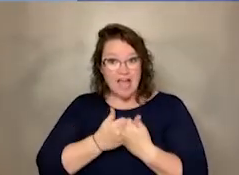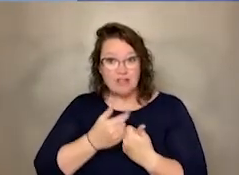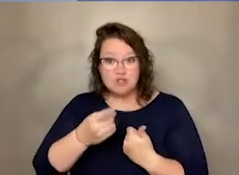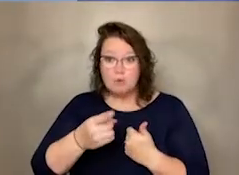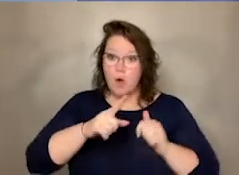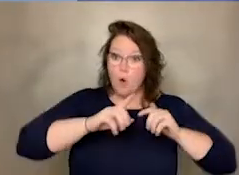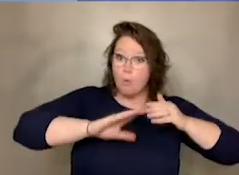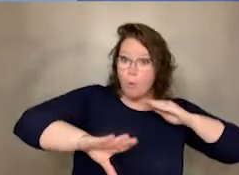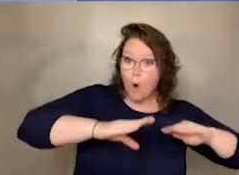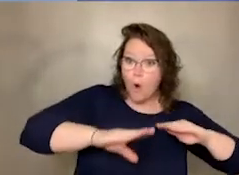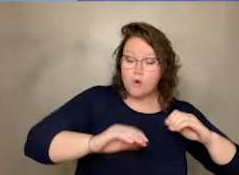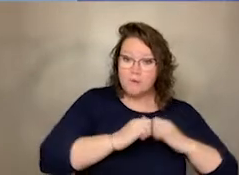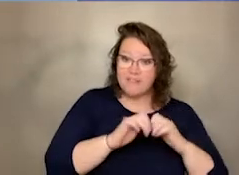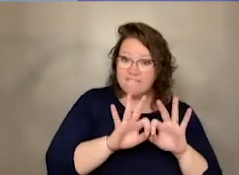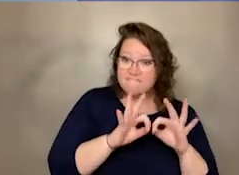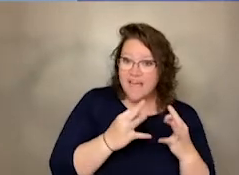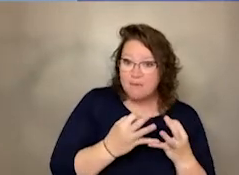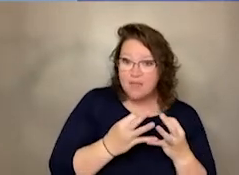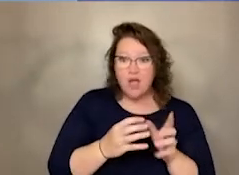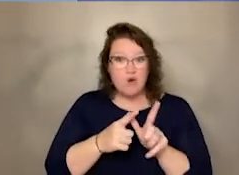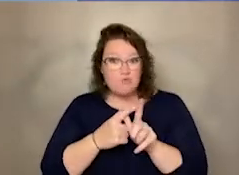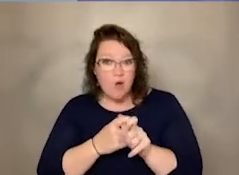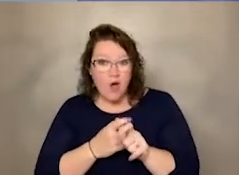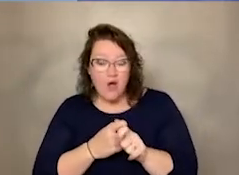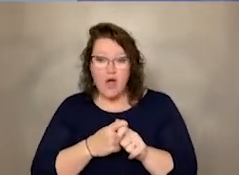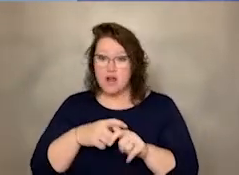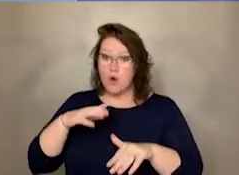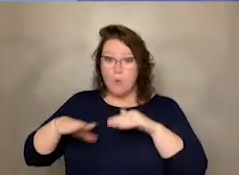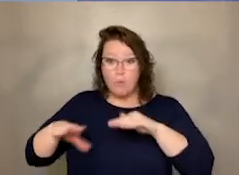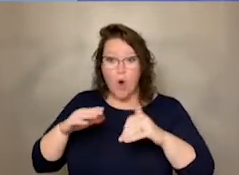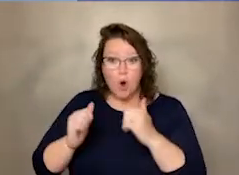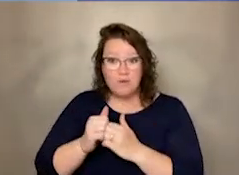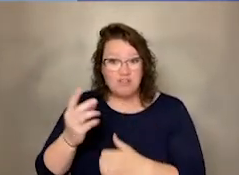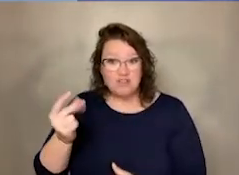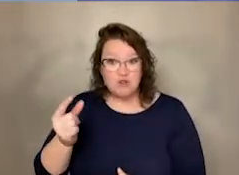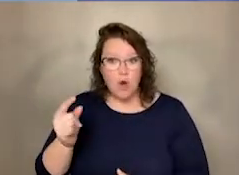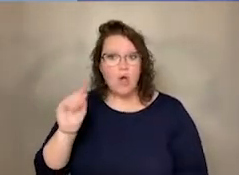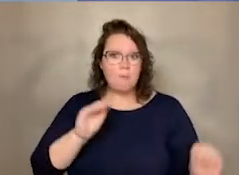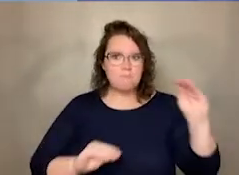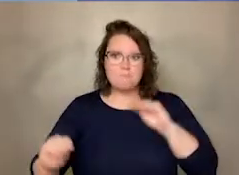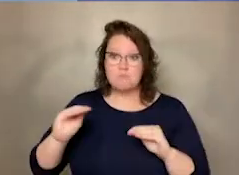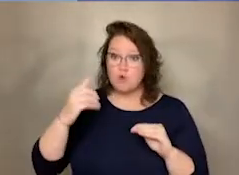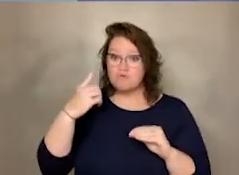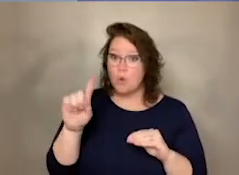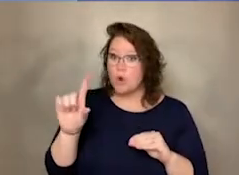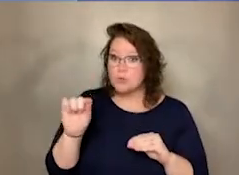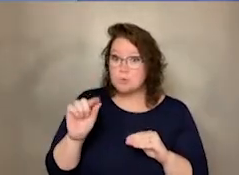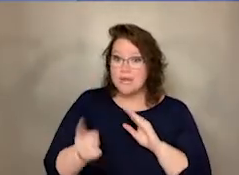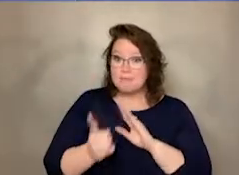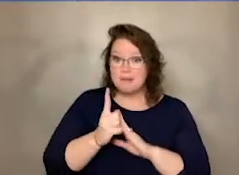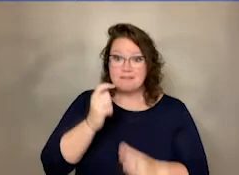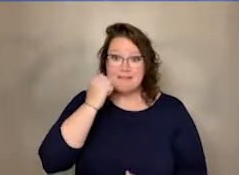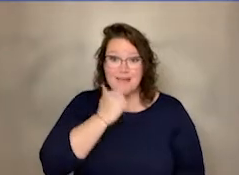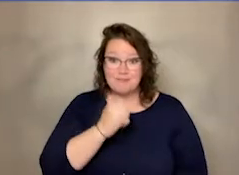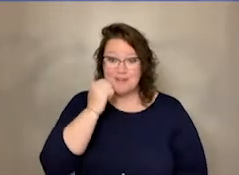run, walk the dog, get out, move your body 20 minutes a day. See you later,